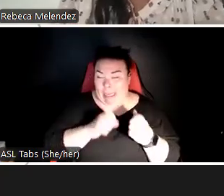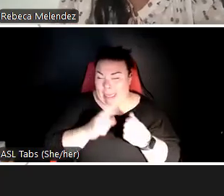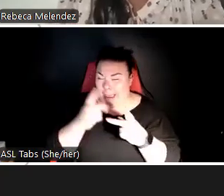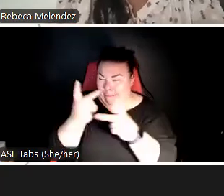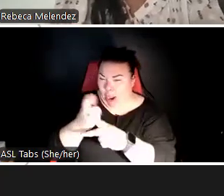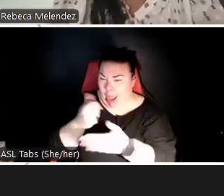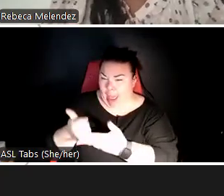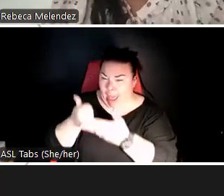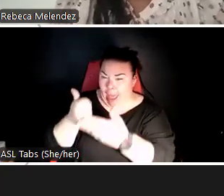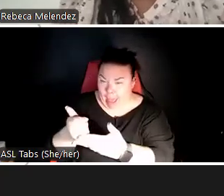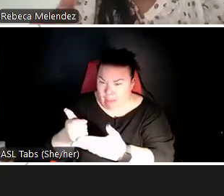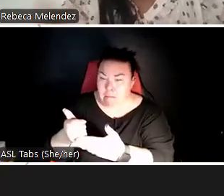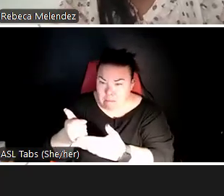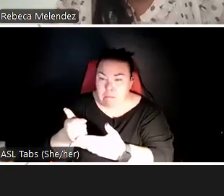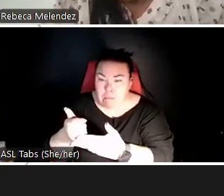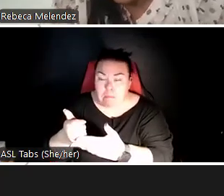hard to do that as well.